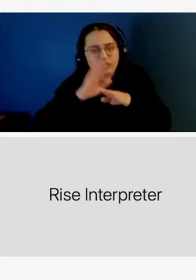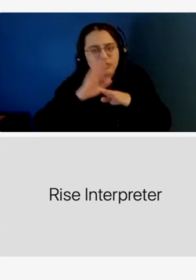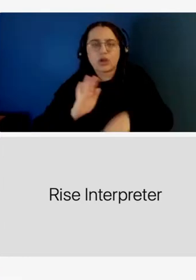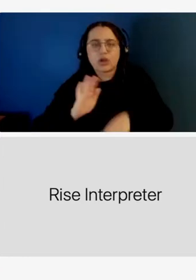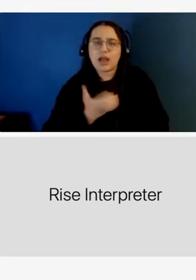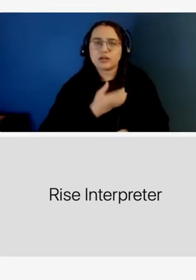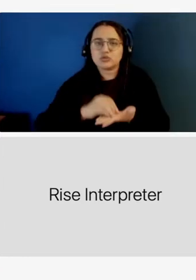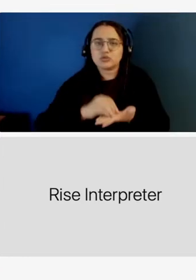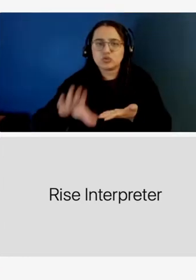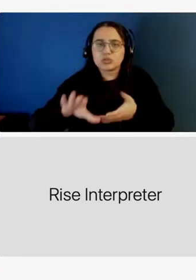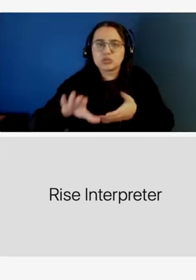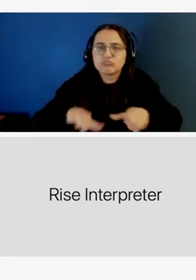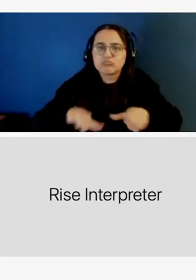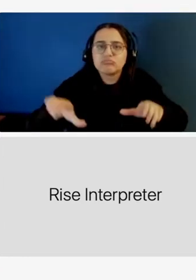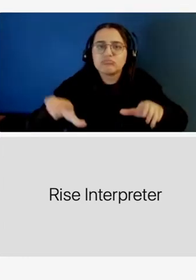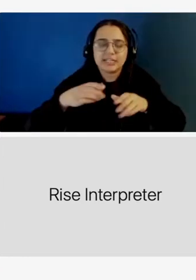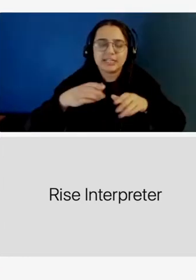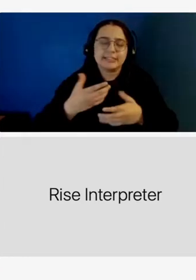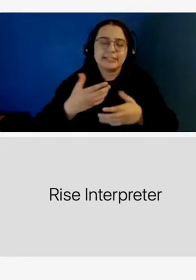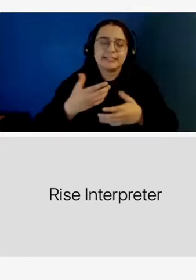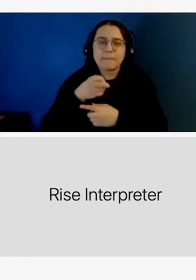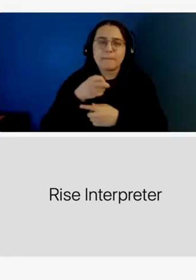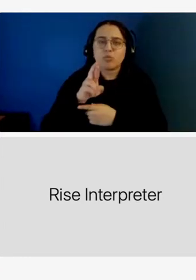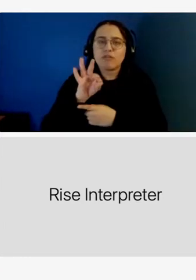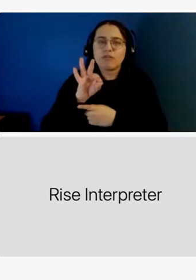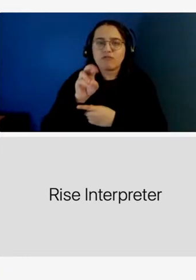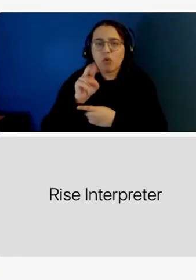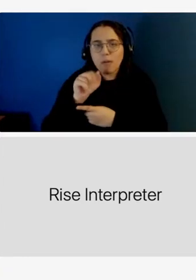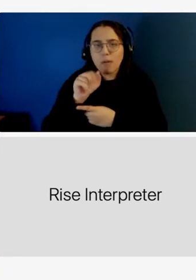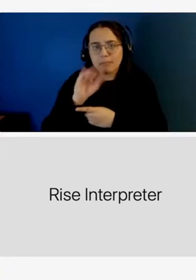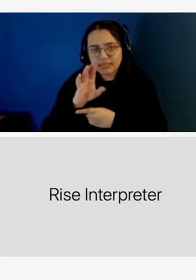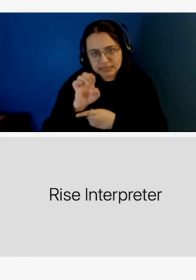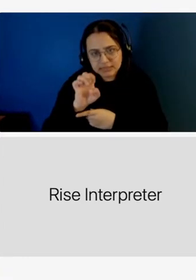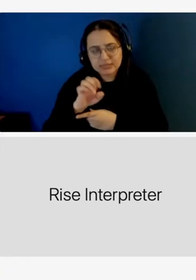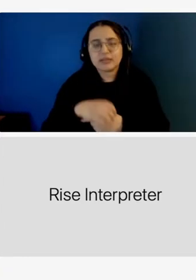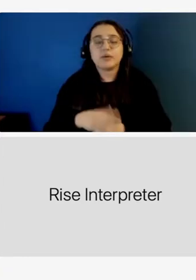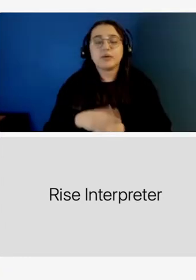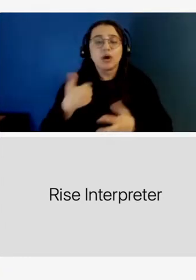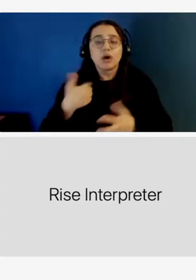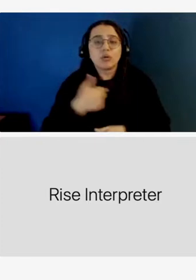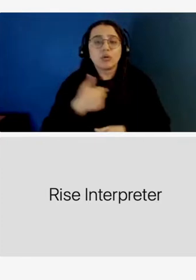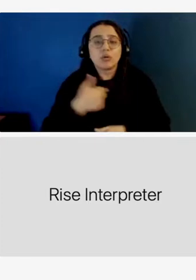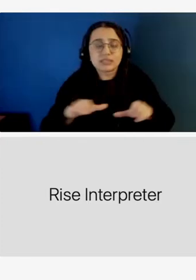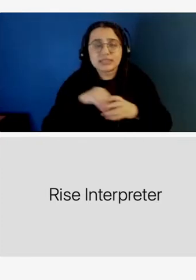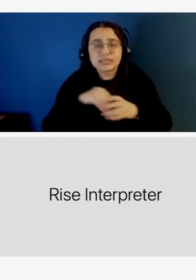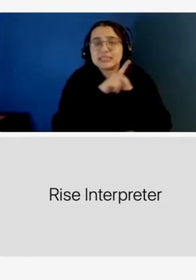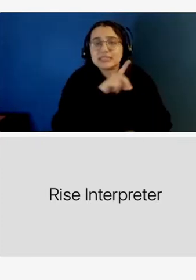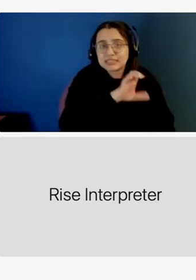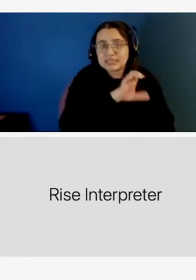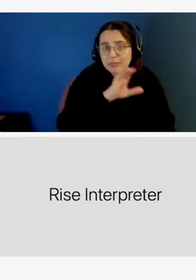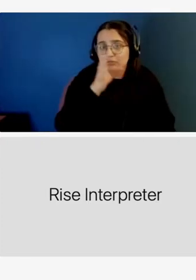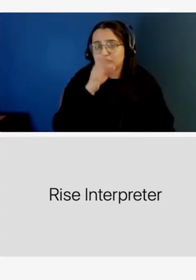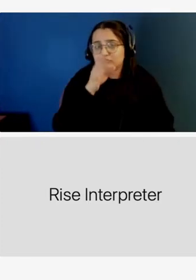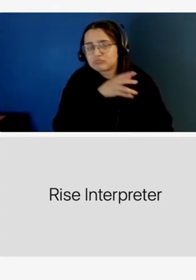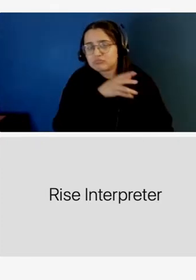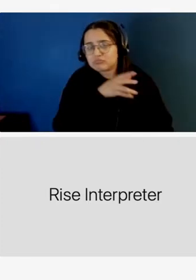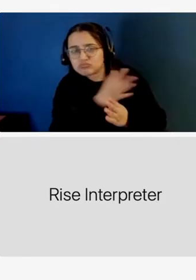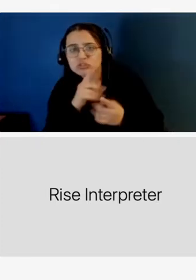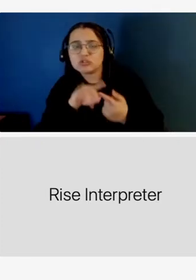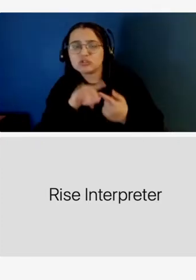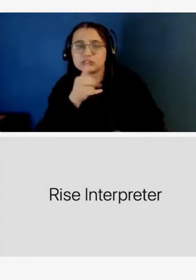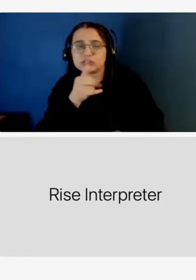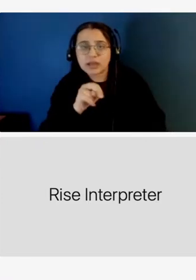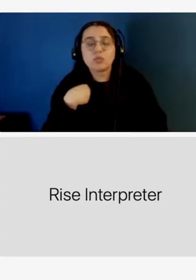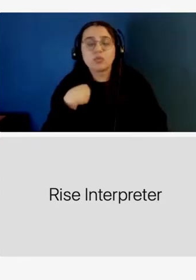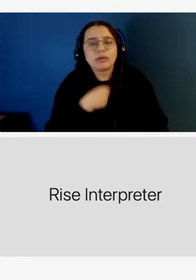What we've done in probably December and January is met with our potential pilot schools. And when we met with our potential pilot schools, at that time,